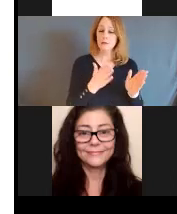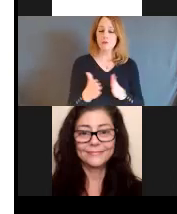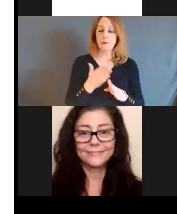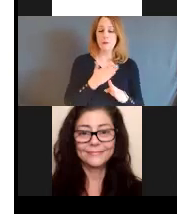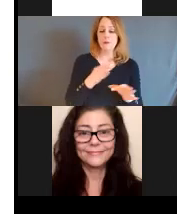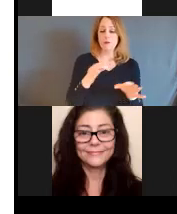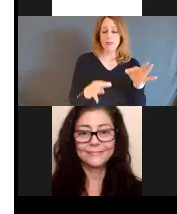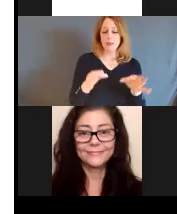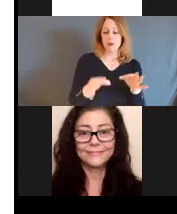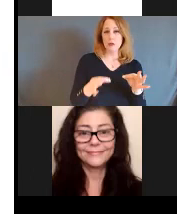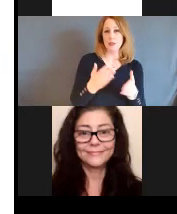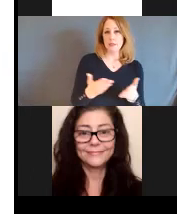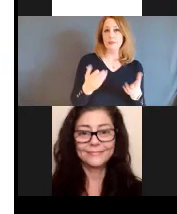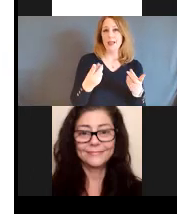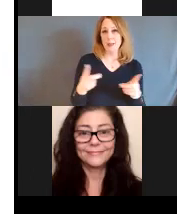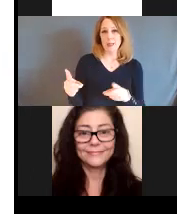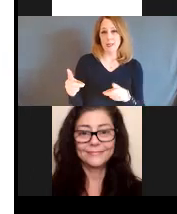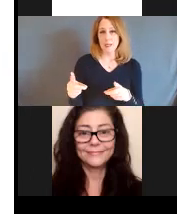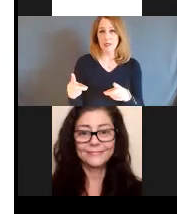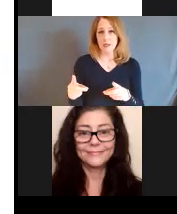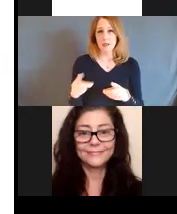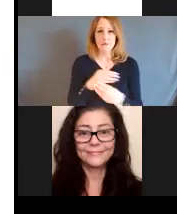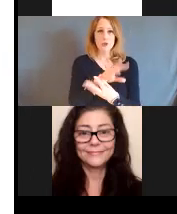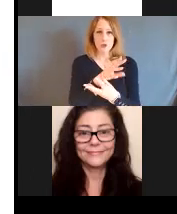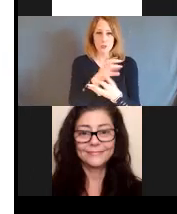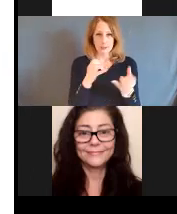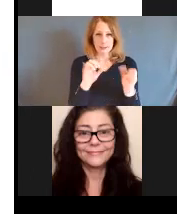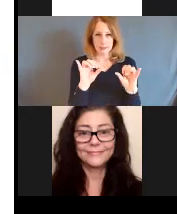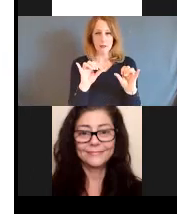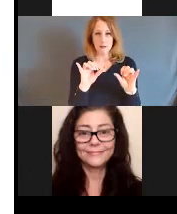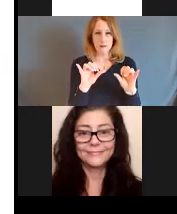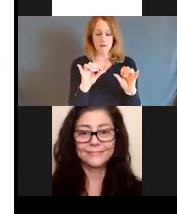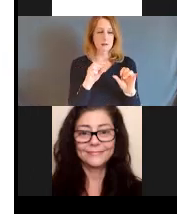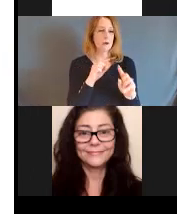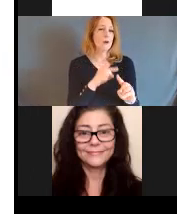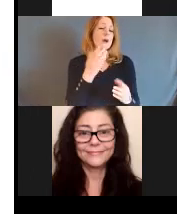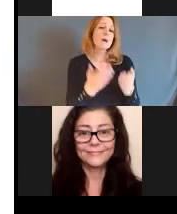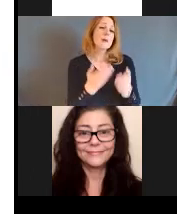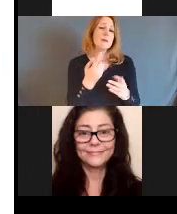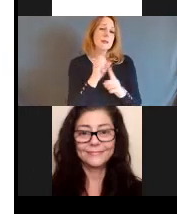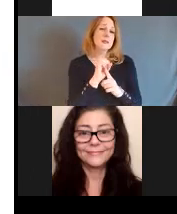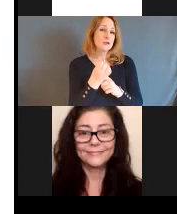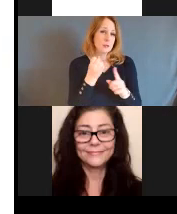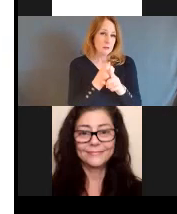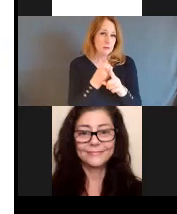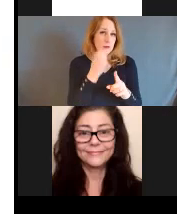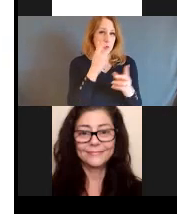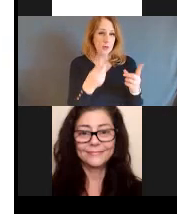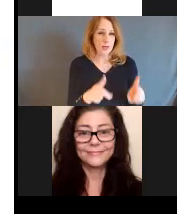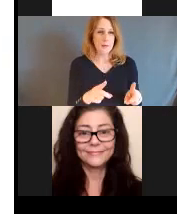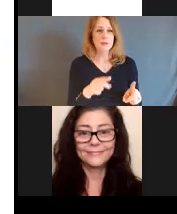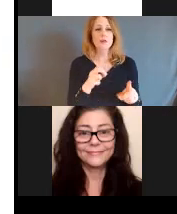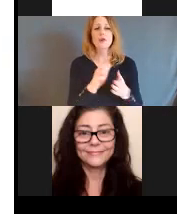and sometimes hearings that are taking place virtually. So this might be a scenario that you would run into. So you're a